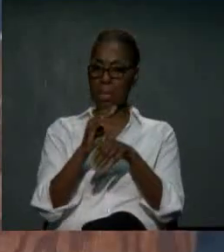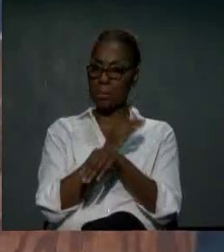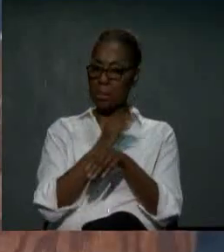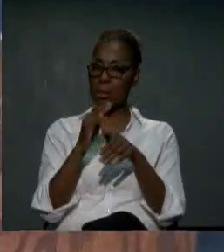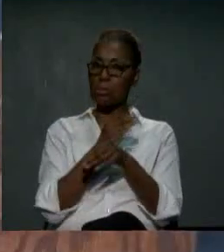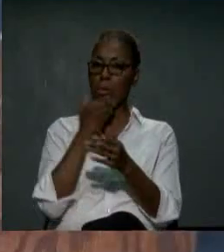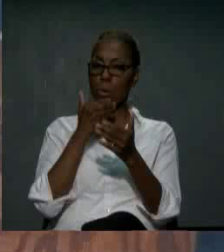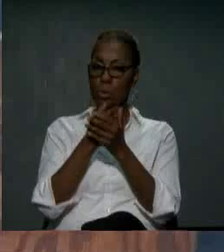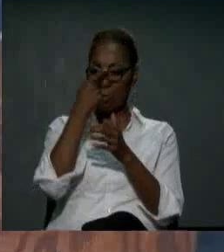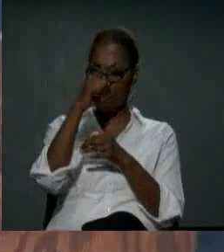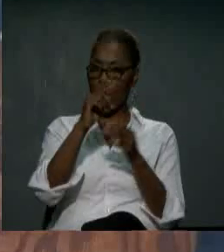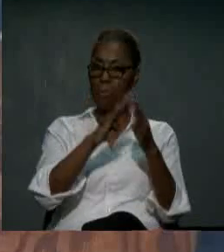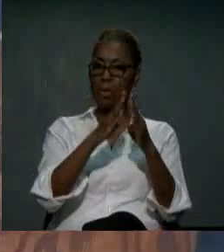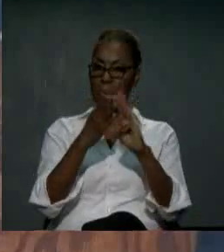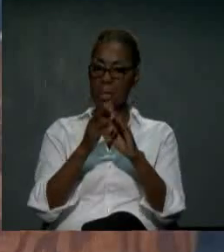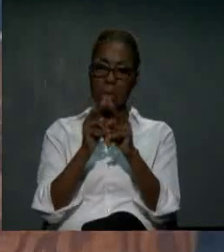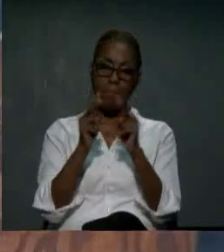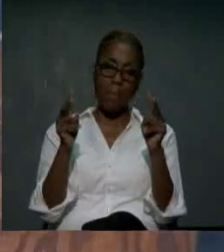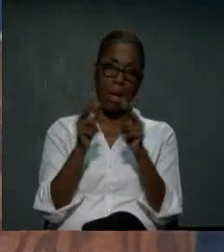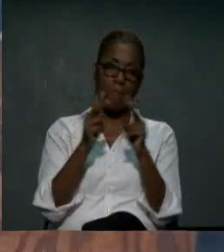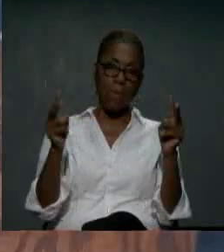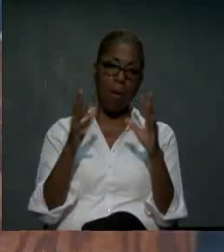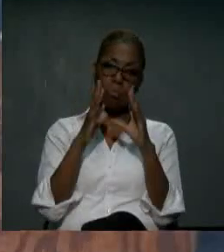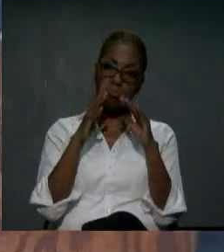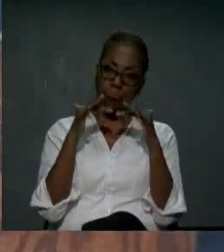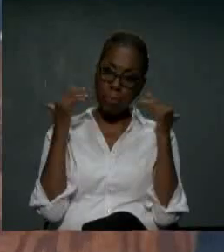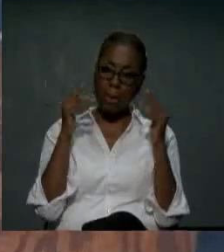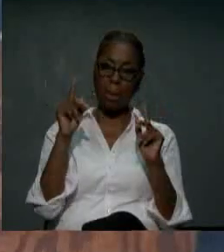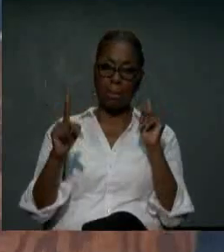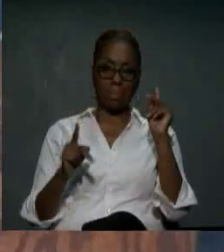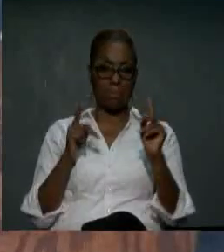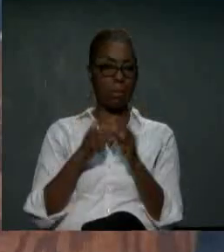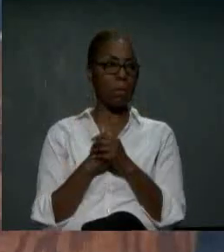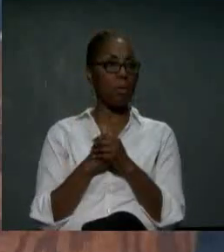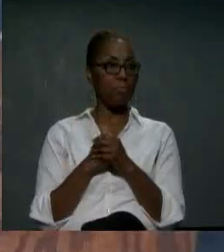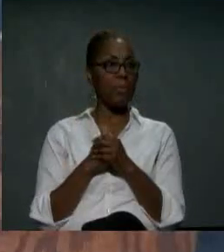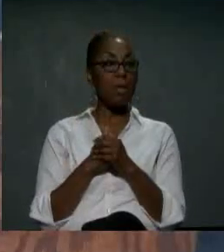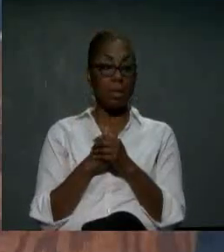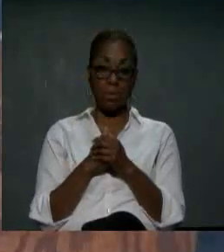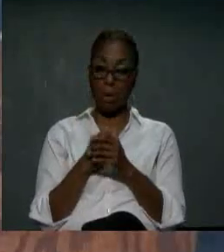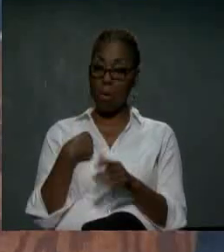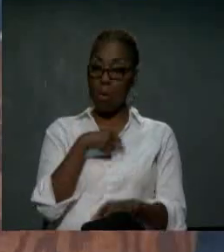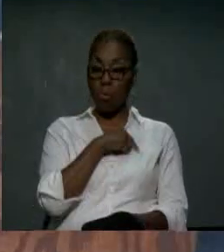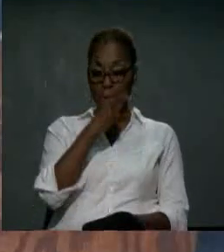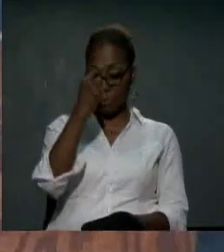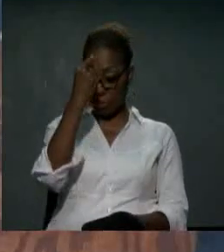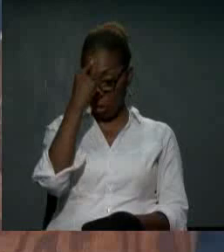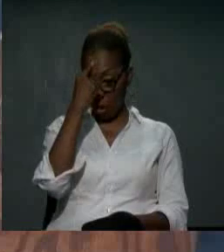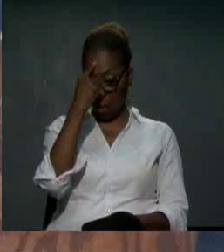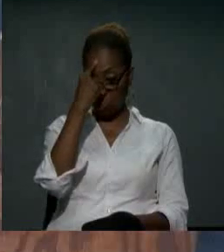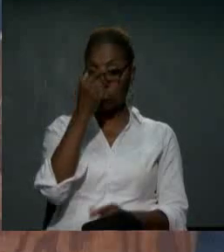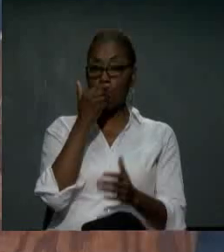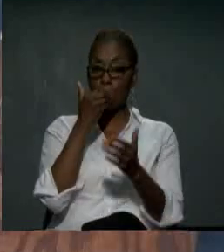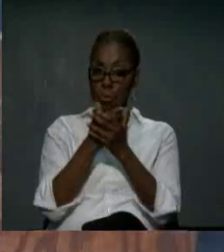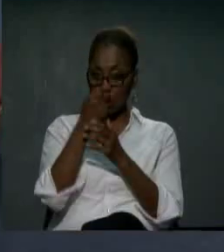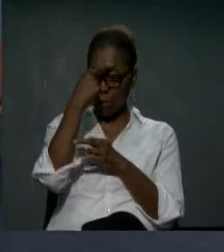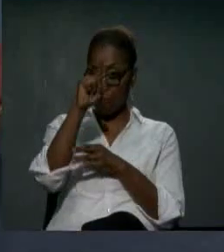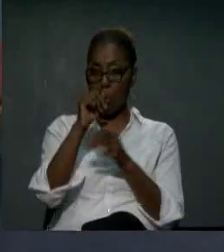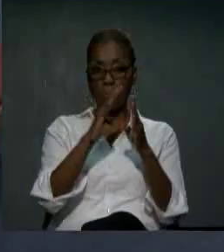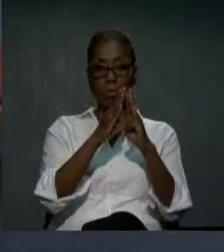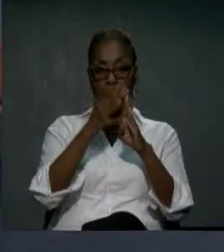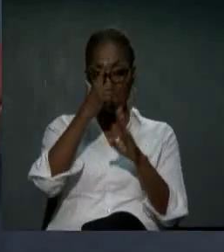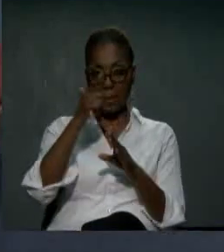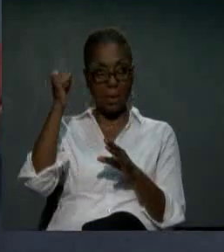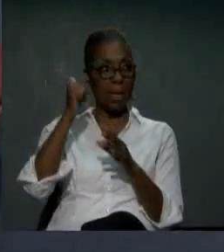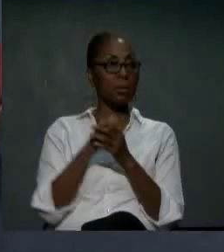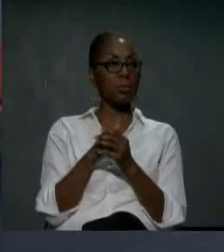community. Very, very pleasant people to talk with. And herself and I thought it was going to be a great asset to the community because